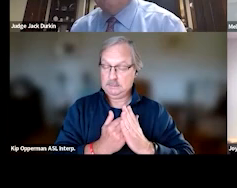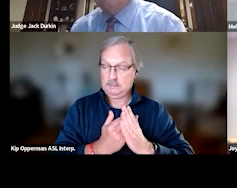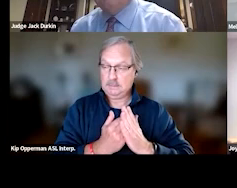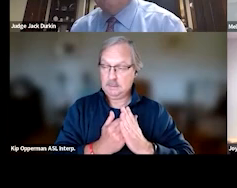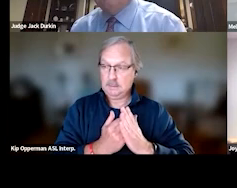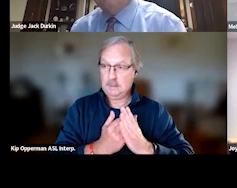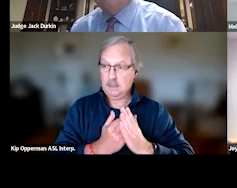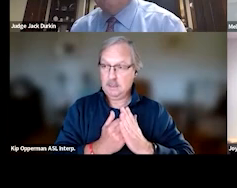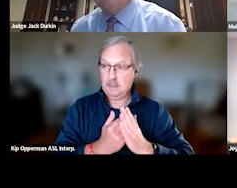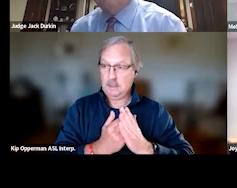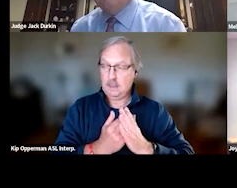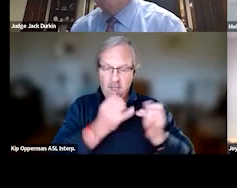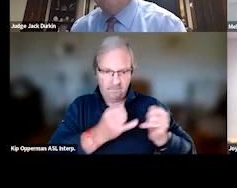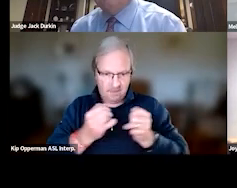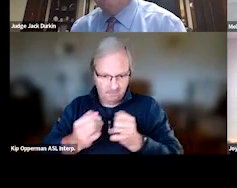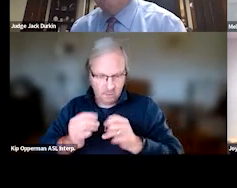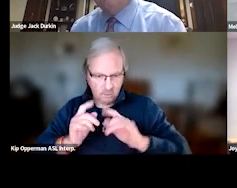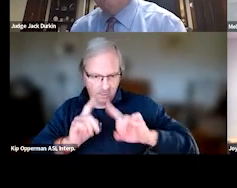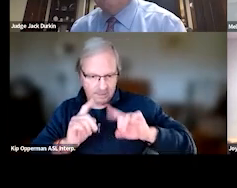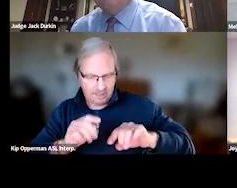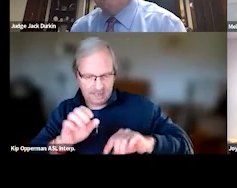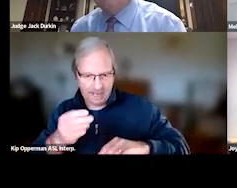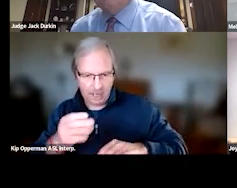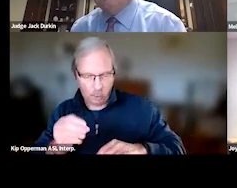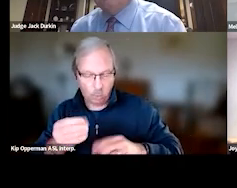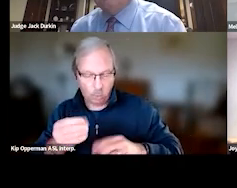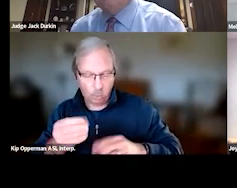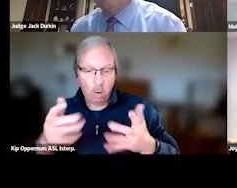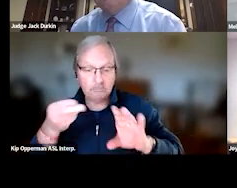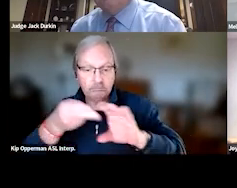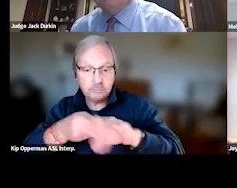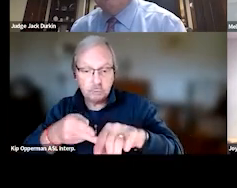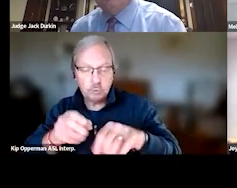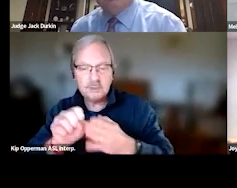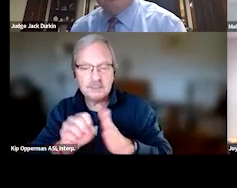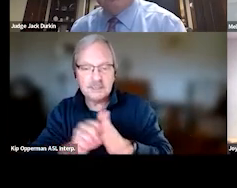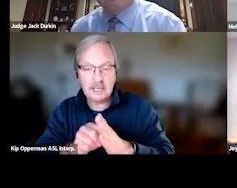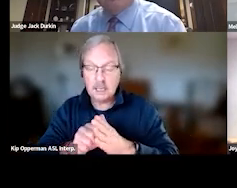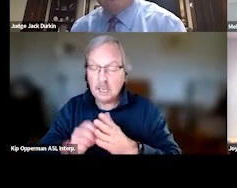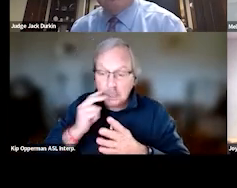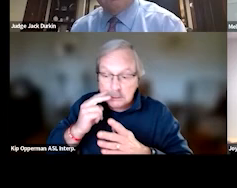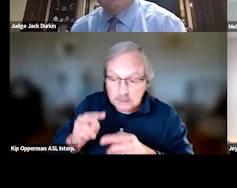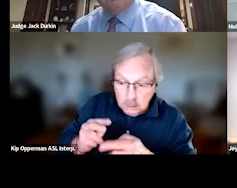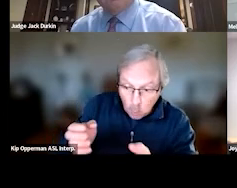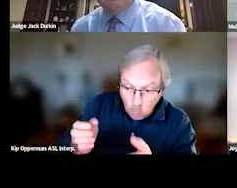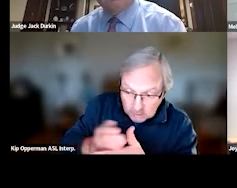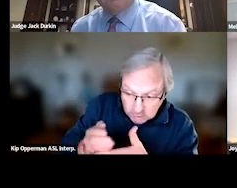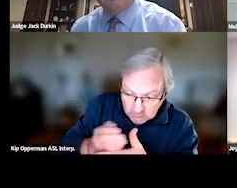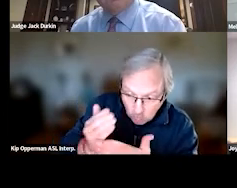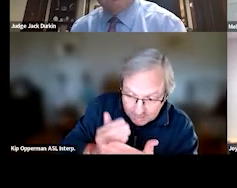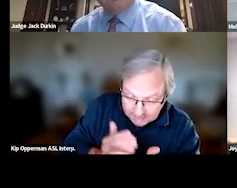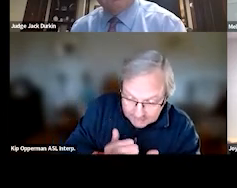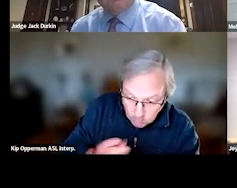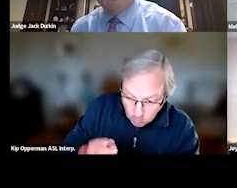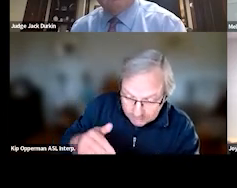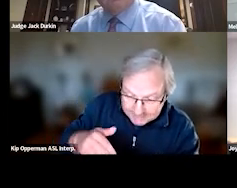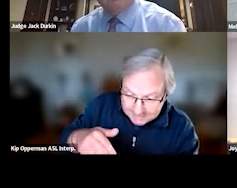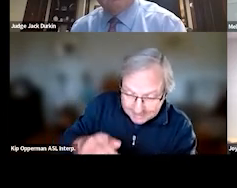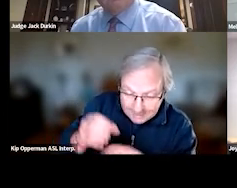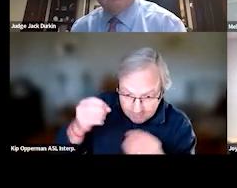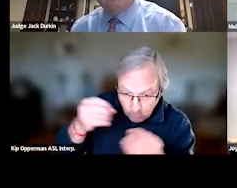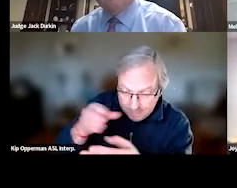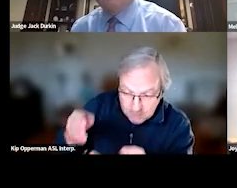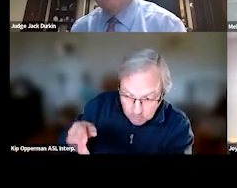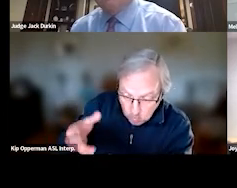of individuals who are attending ECHOs already in your state, and see if the people who run those are interested in sharing those listservs or sending information out to those people. Would you